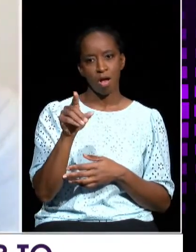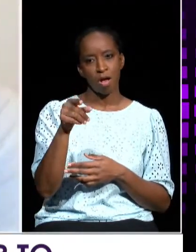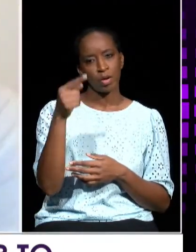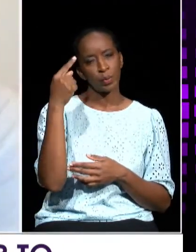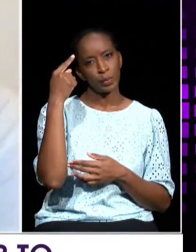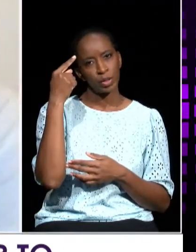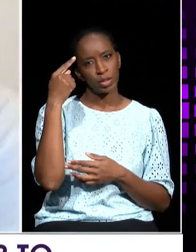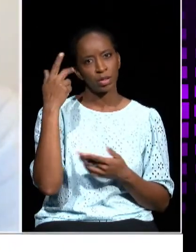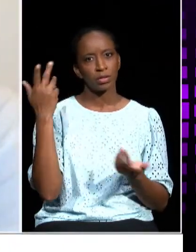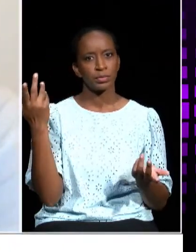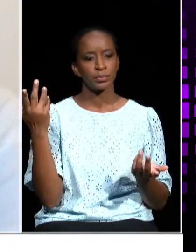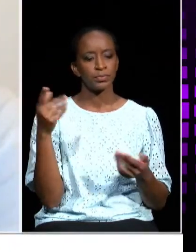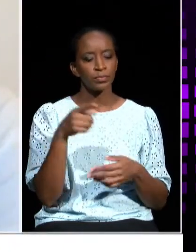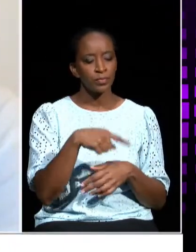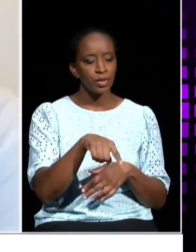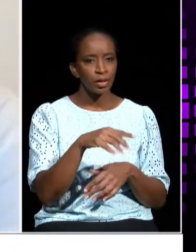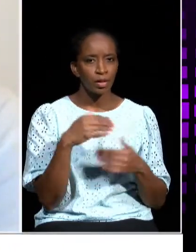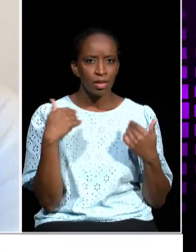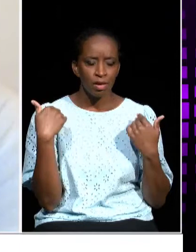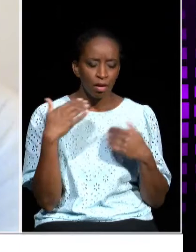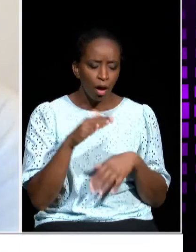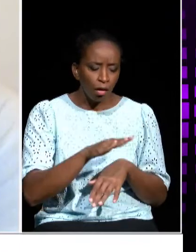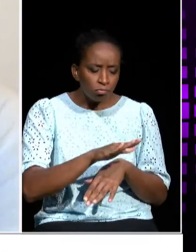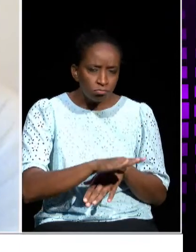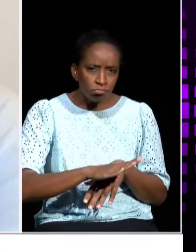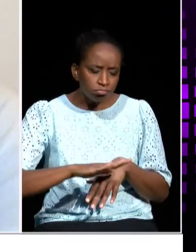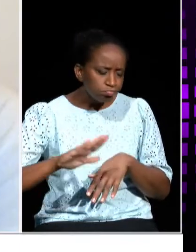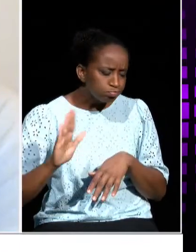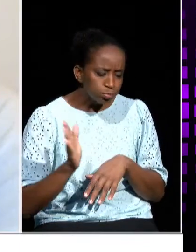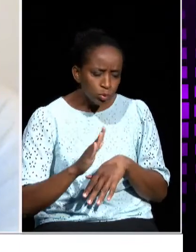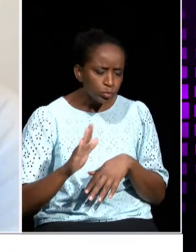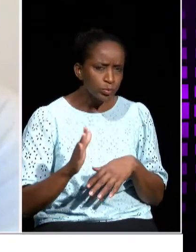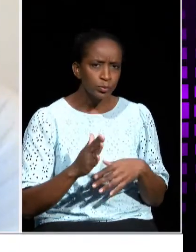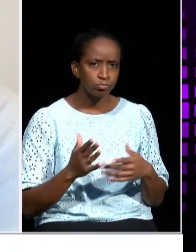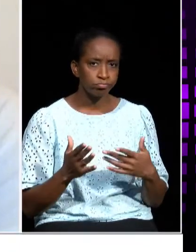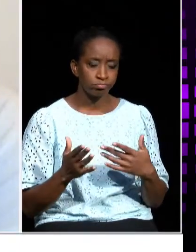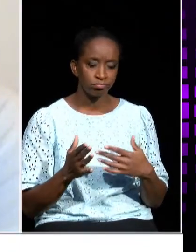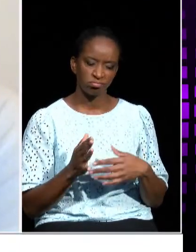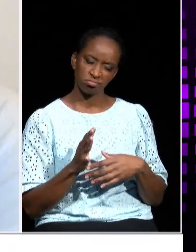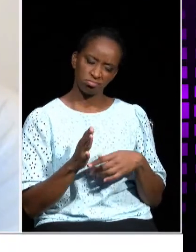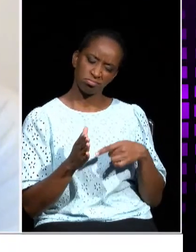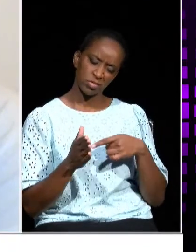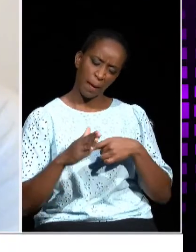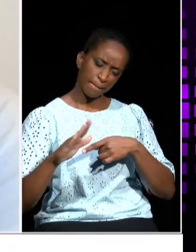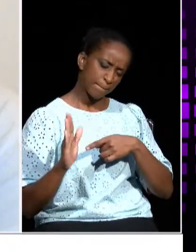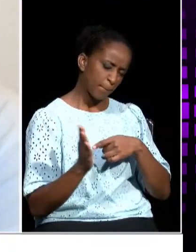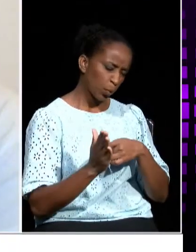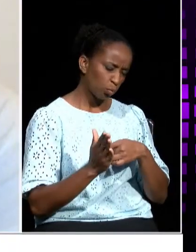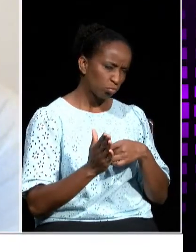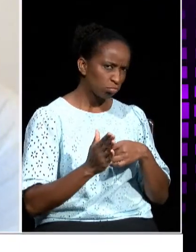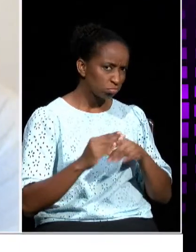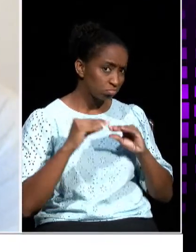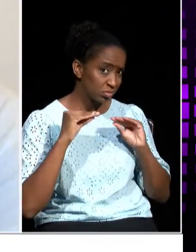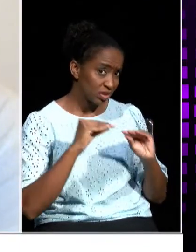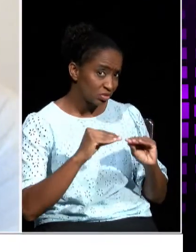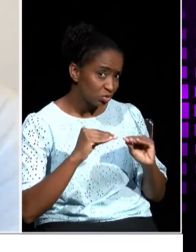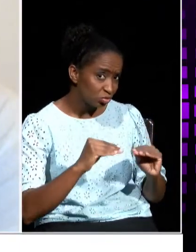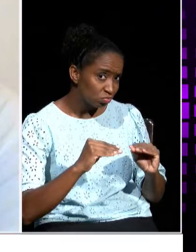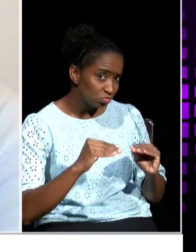punishment at that very tender age or tender level? Are we actually teaching appropriate lessons to our children by using that medium?